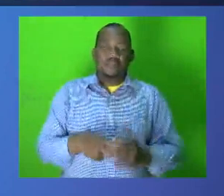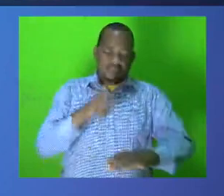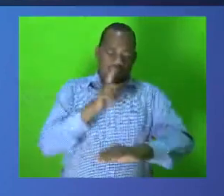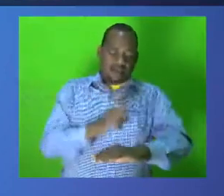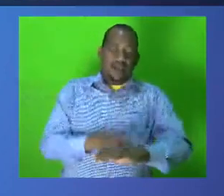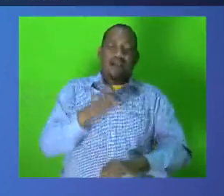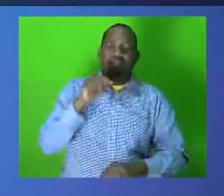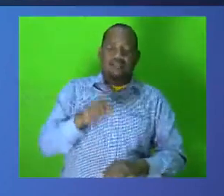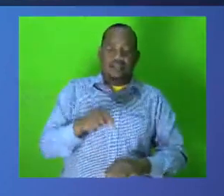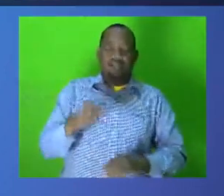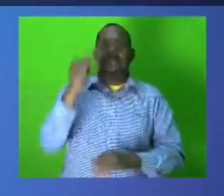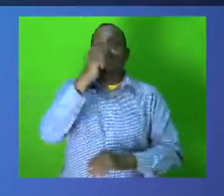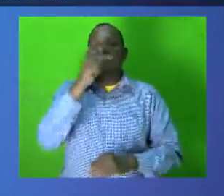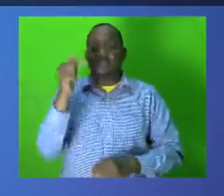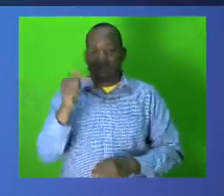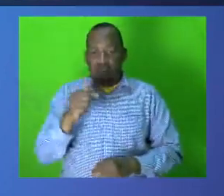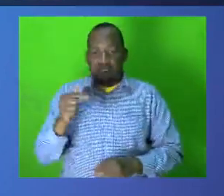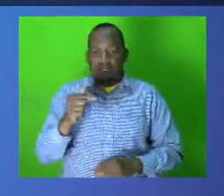of a cyclone Jobo. I think